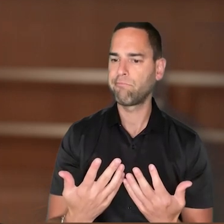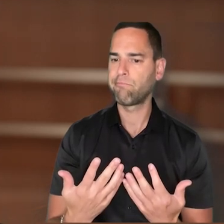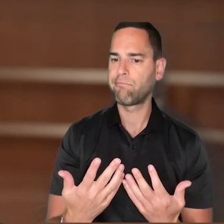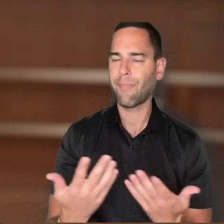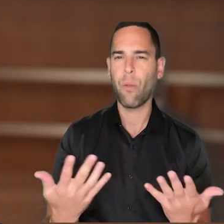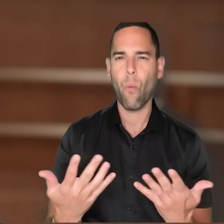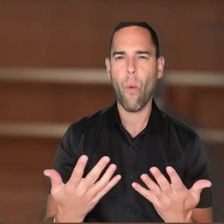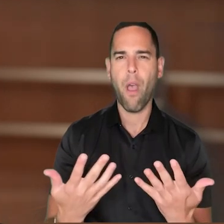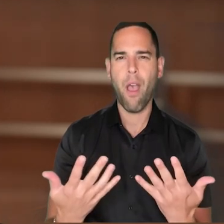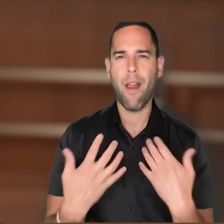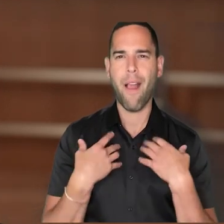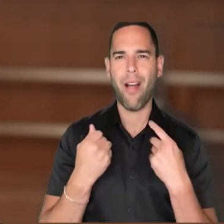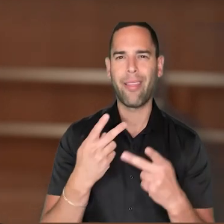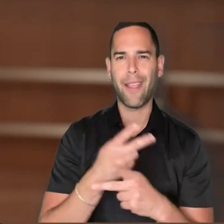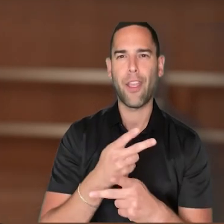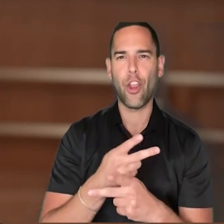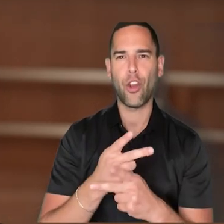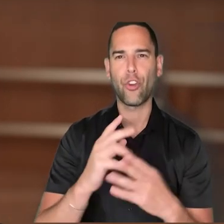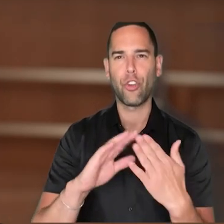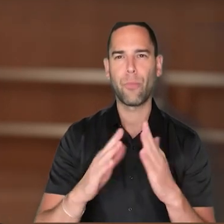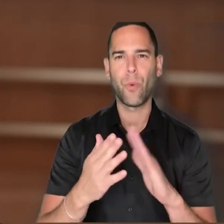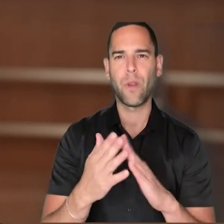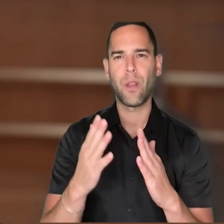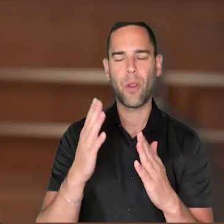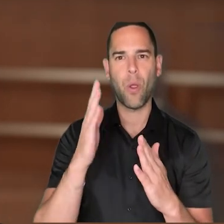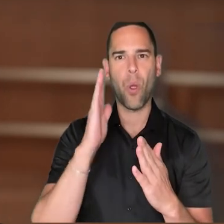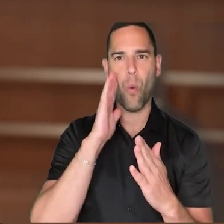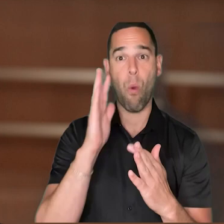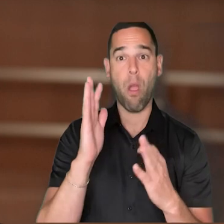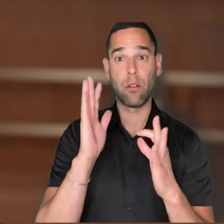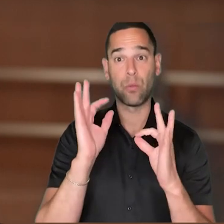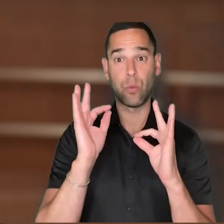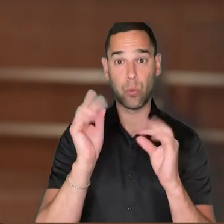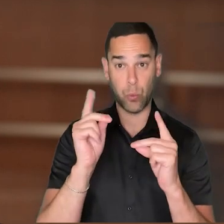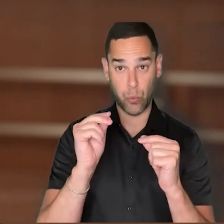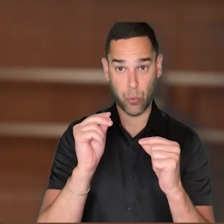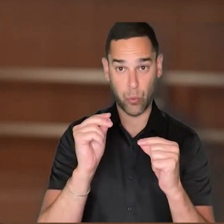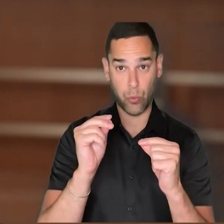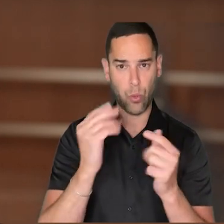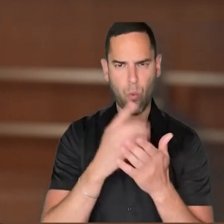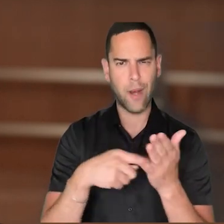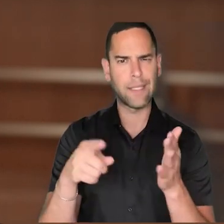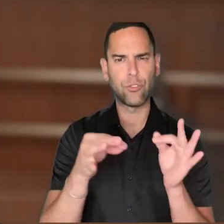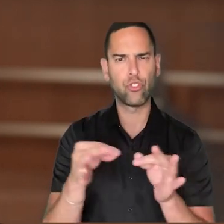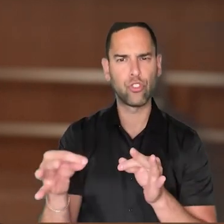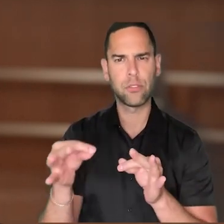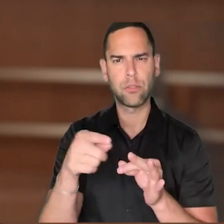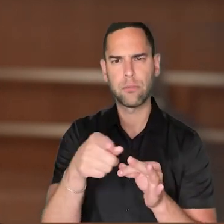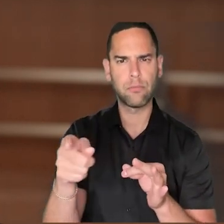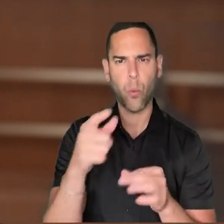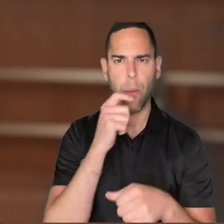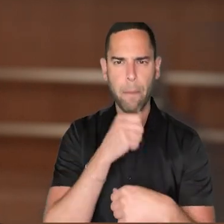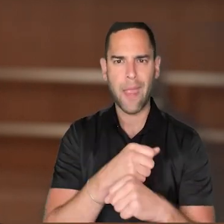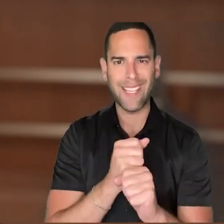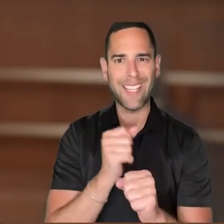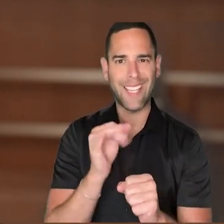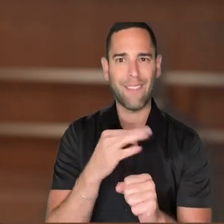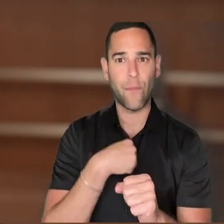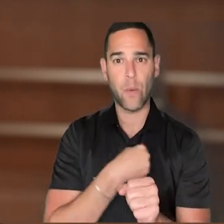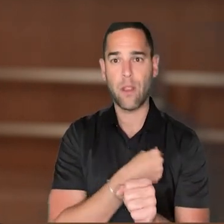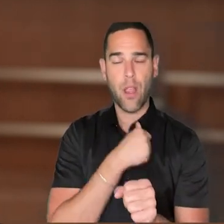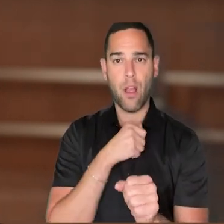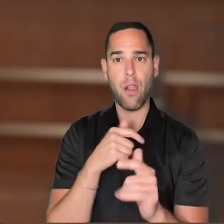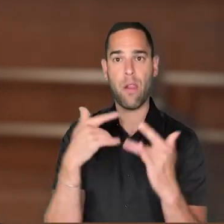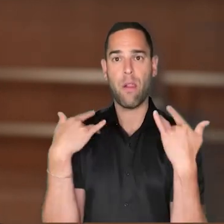the direction that the healthcare community would go in if left to its own, and why it's been